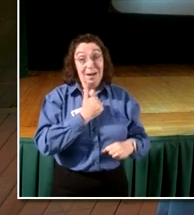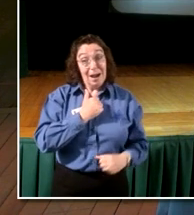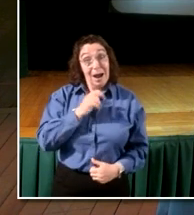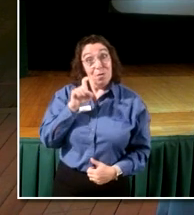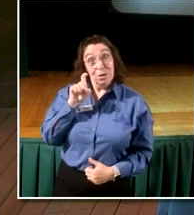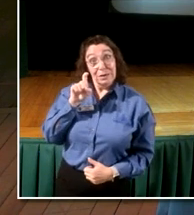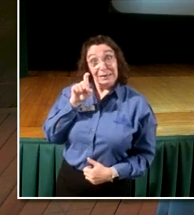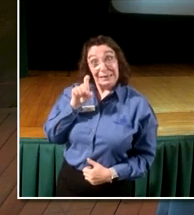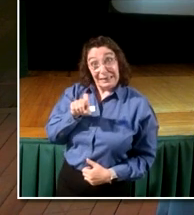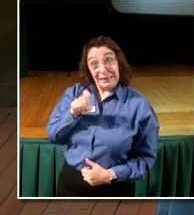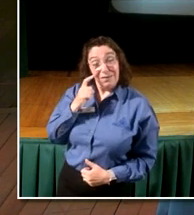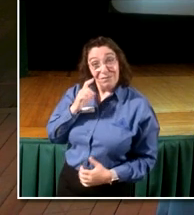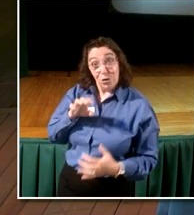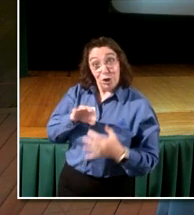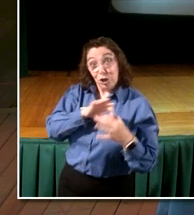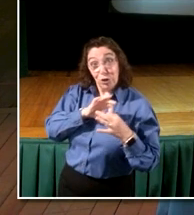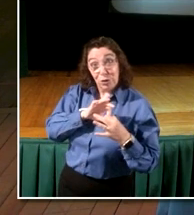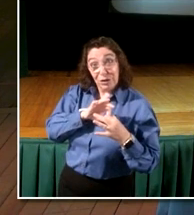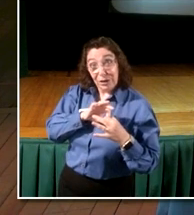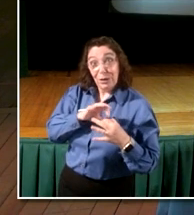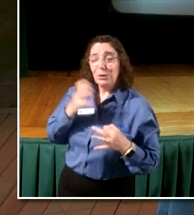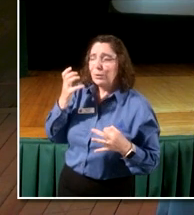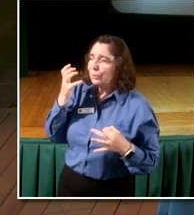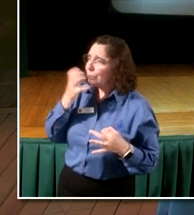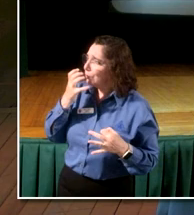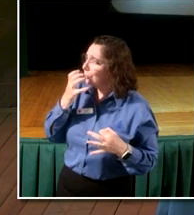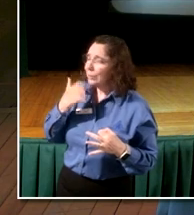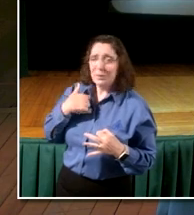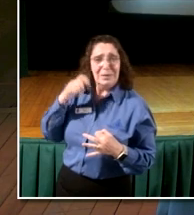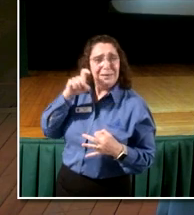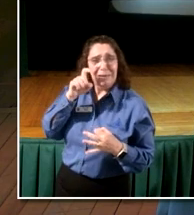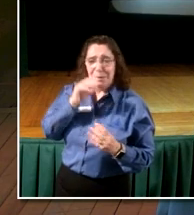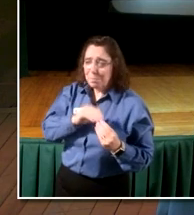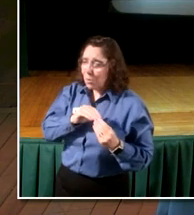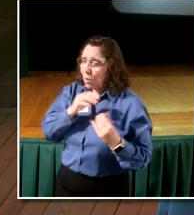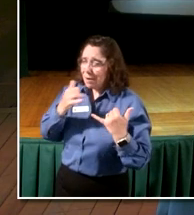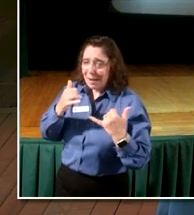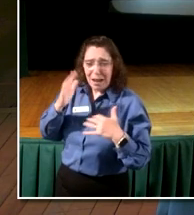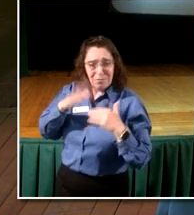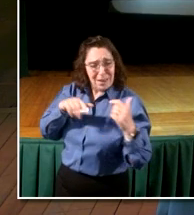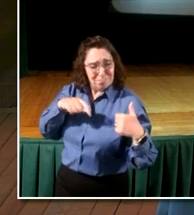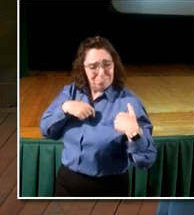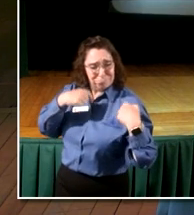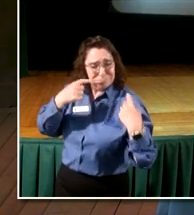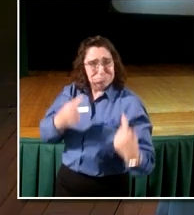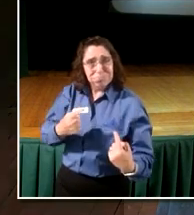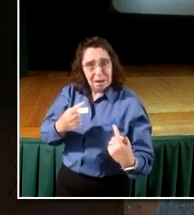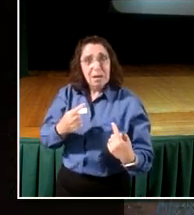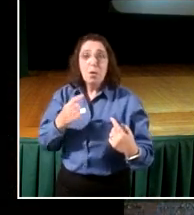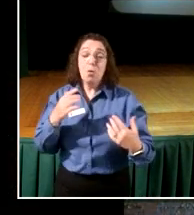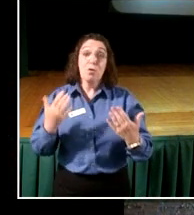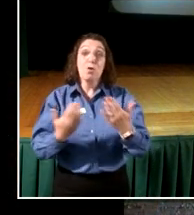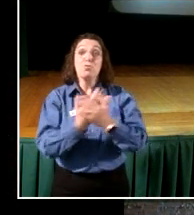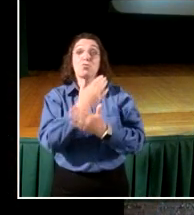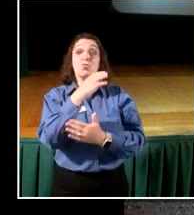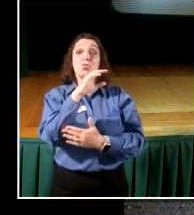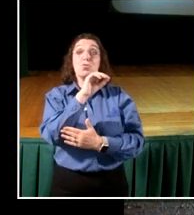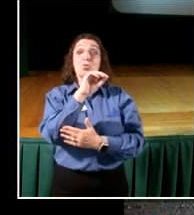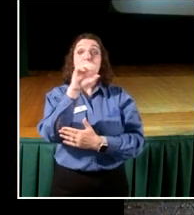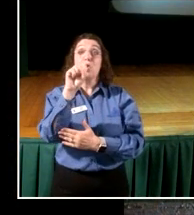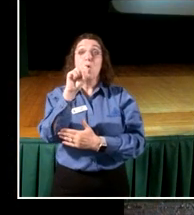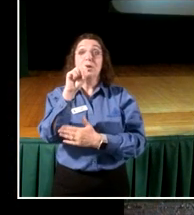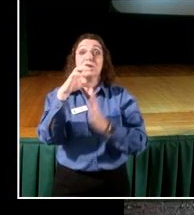has never been greater than it is today. With our new Scholas chapter, we